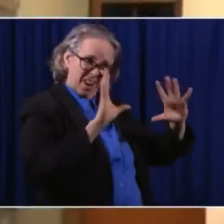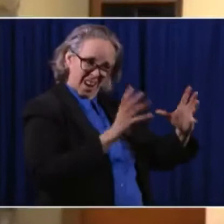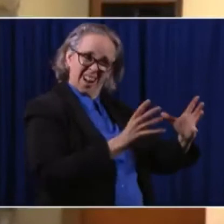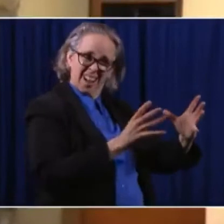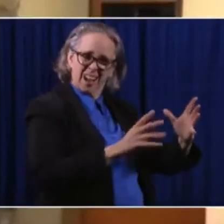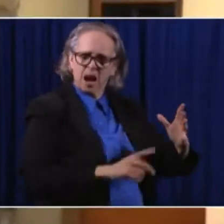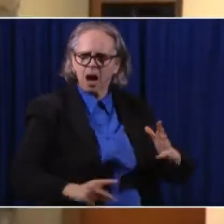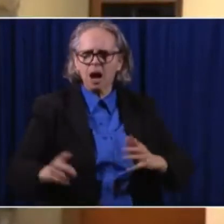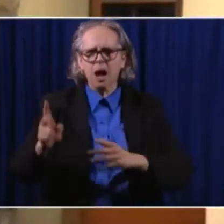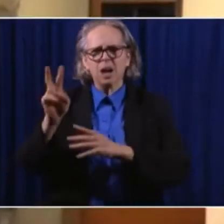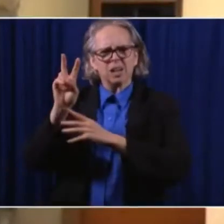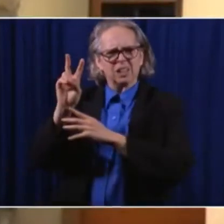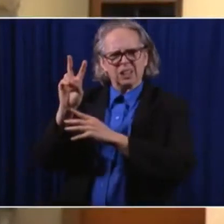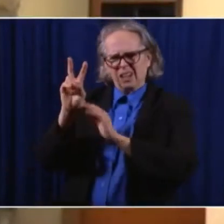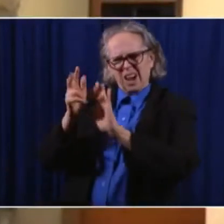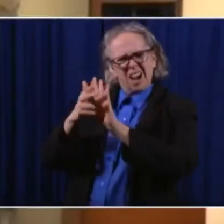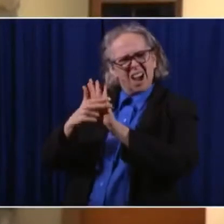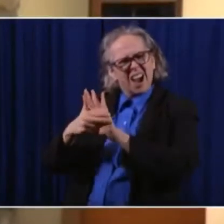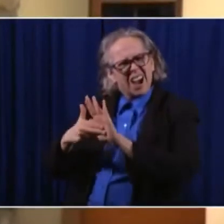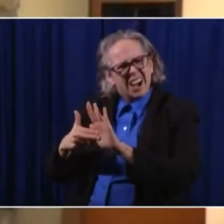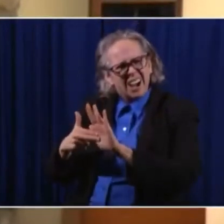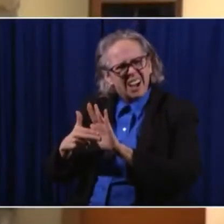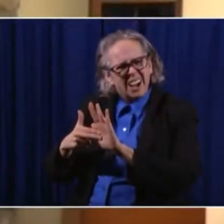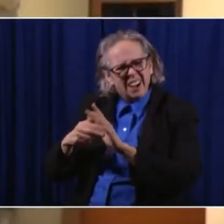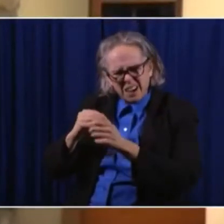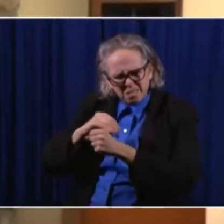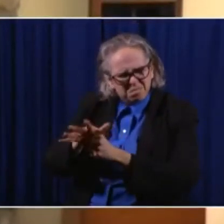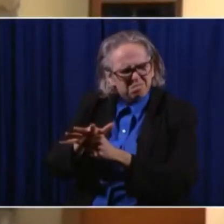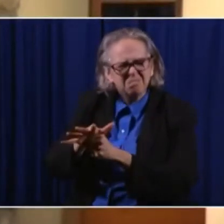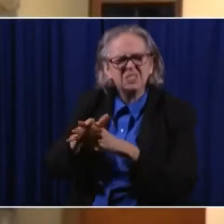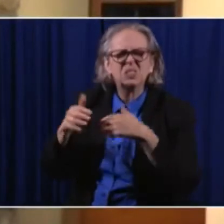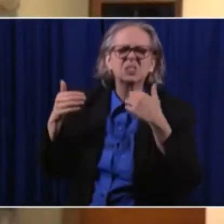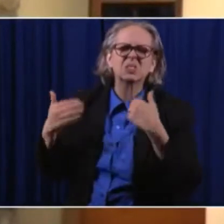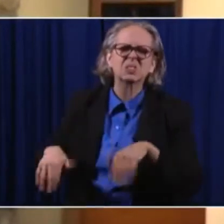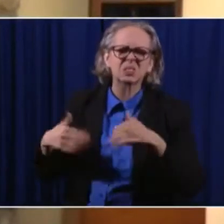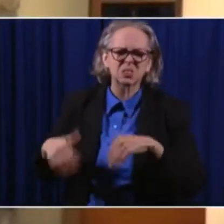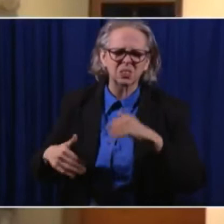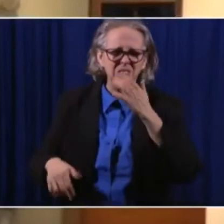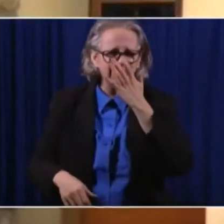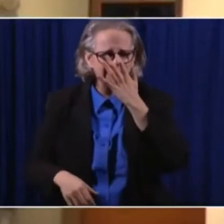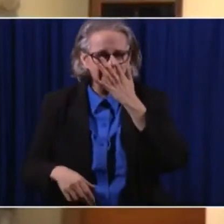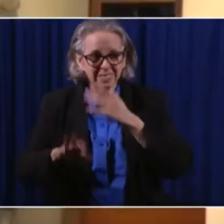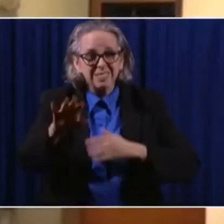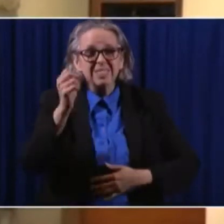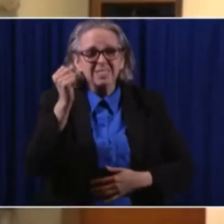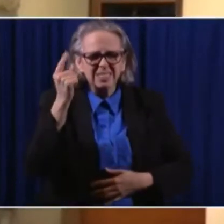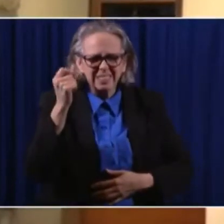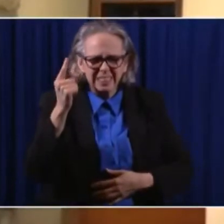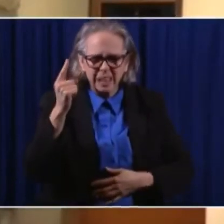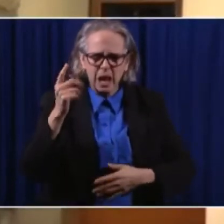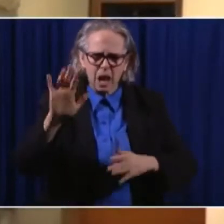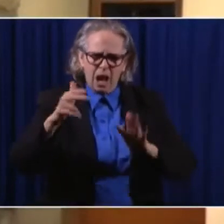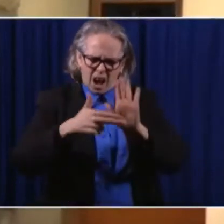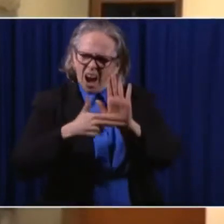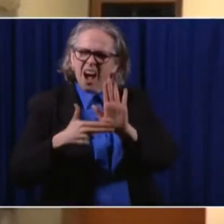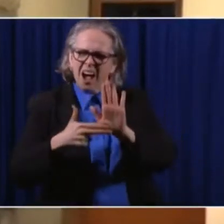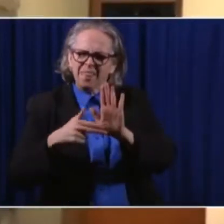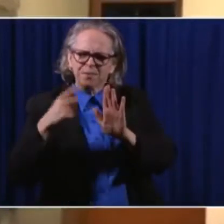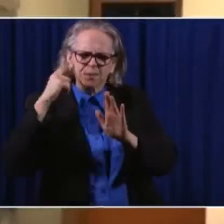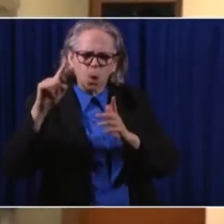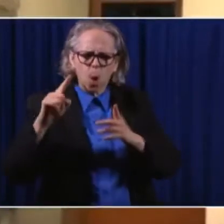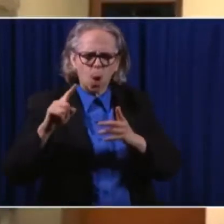always lower than not everybody's diagnosed, not everyone has the test. And so what that means is that